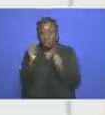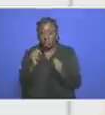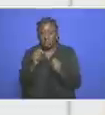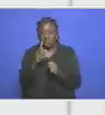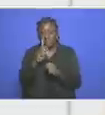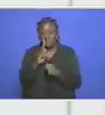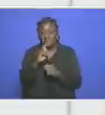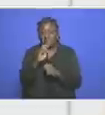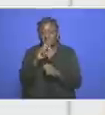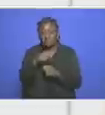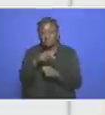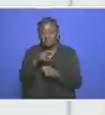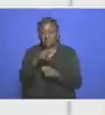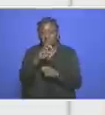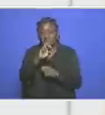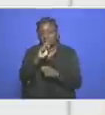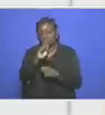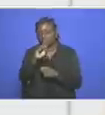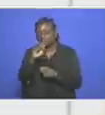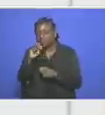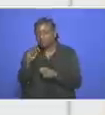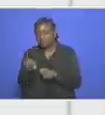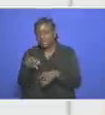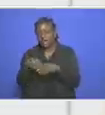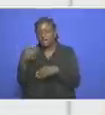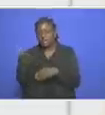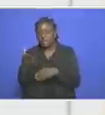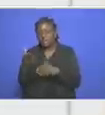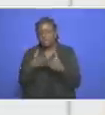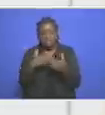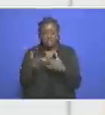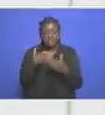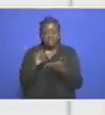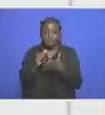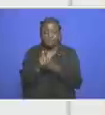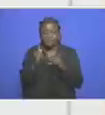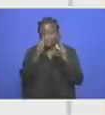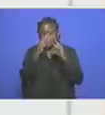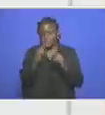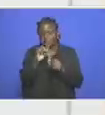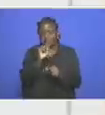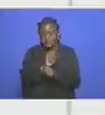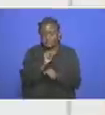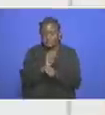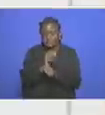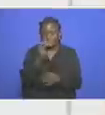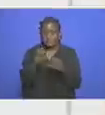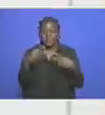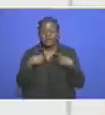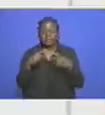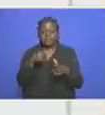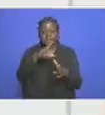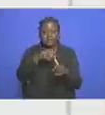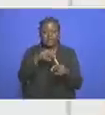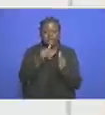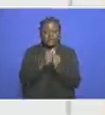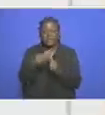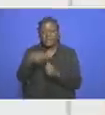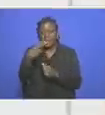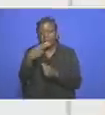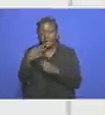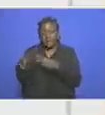of hurricanes. And so even though those facilities are functional, if we have a hurricane with high winds or heavy rain, they